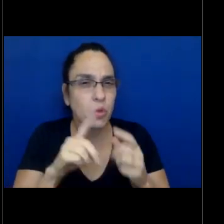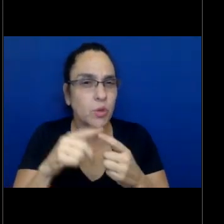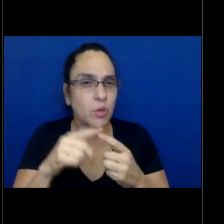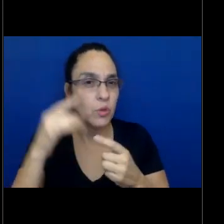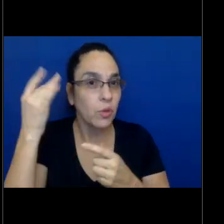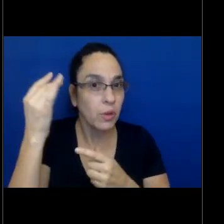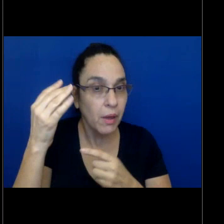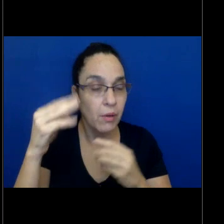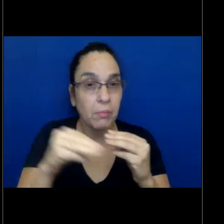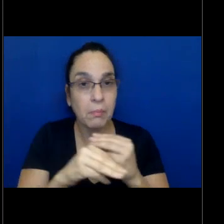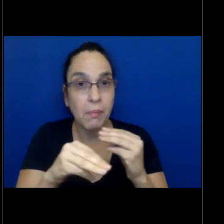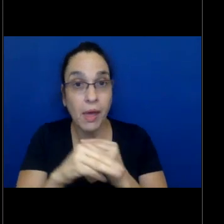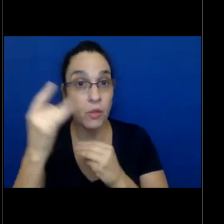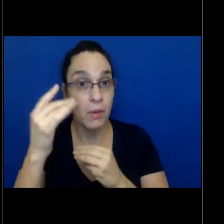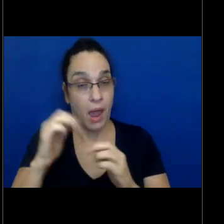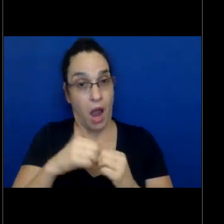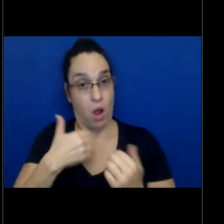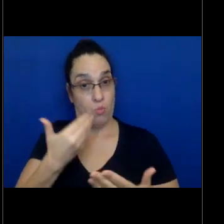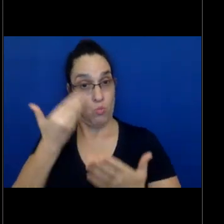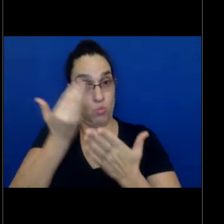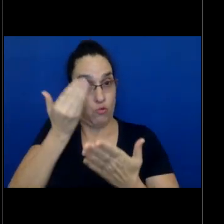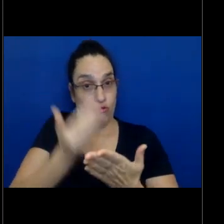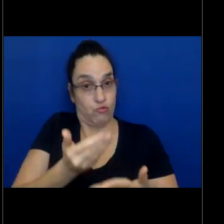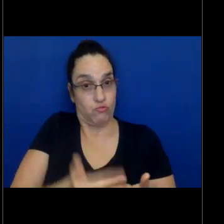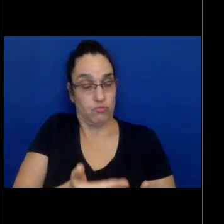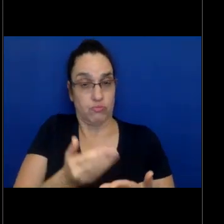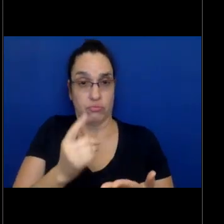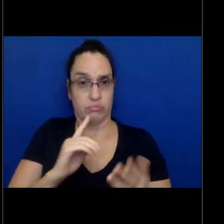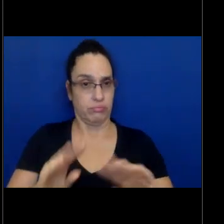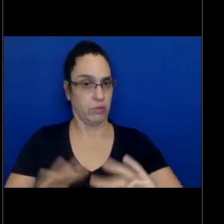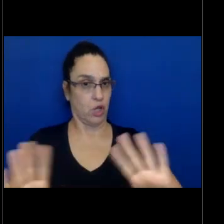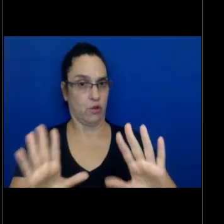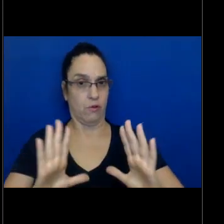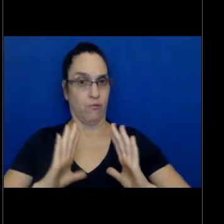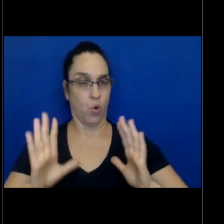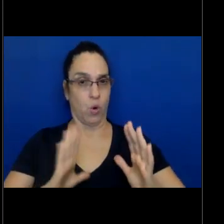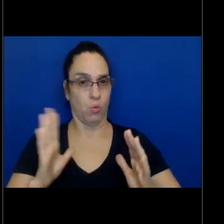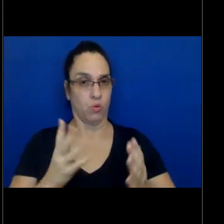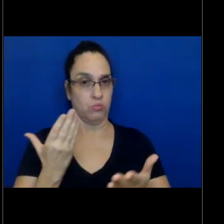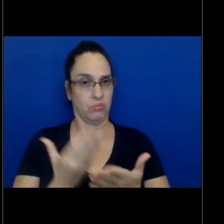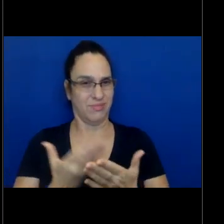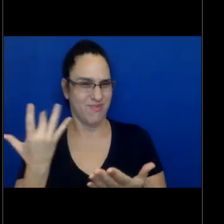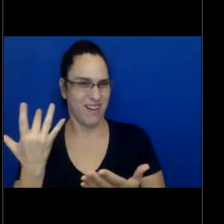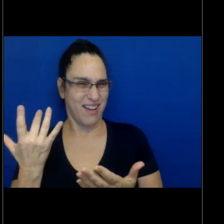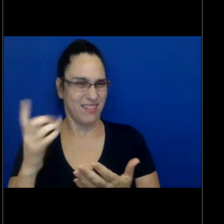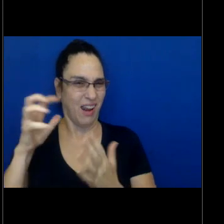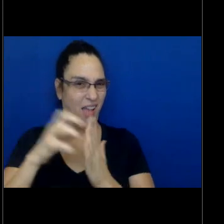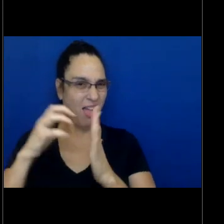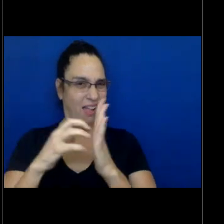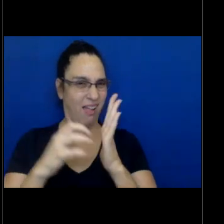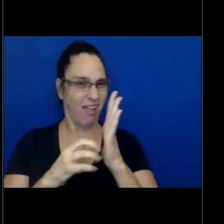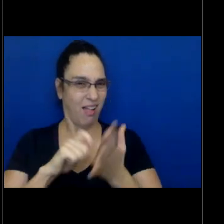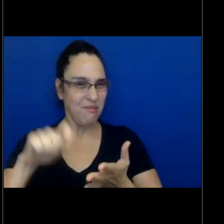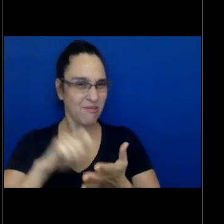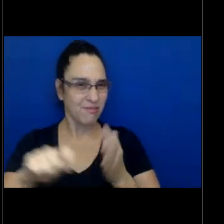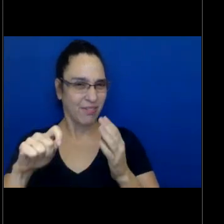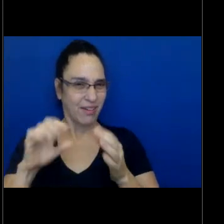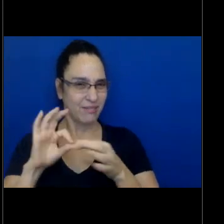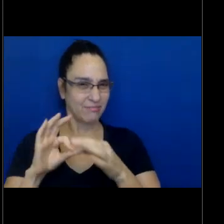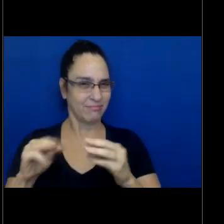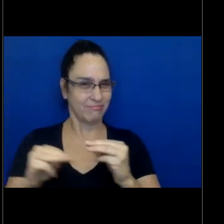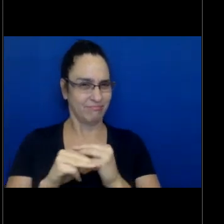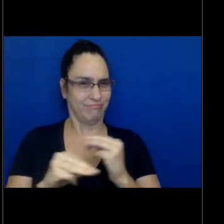should be cut and dry, formal. What has writing to do with it? But in this paper,